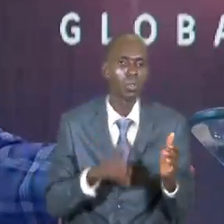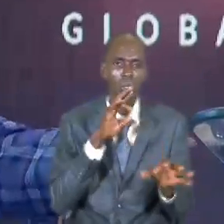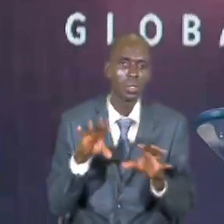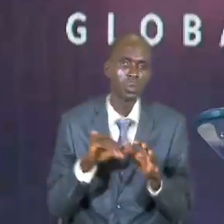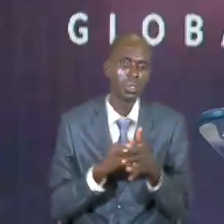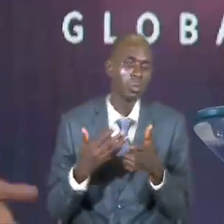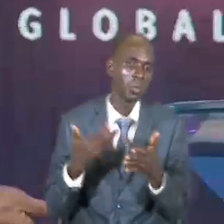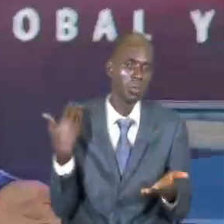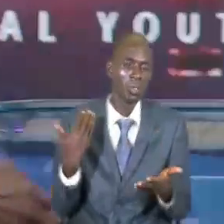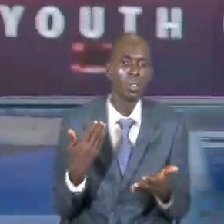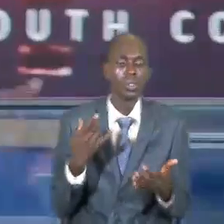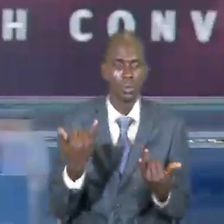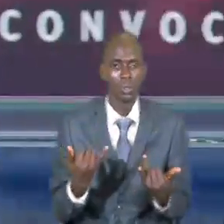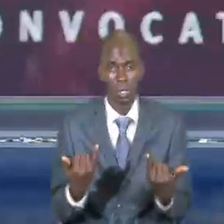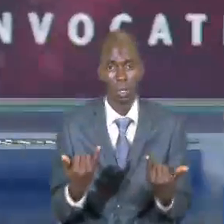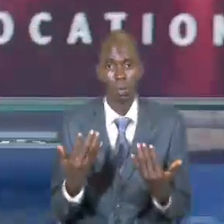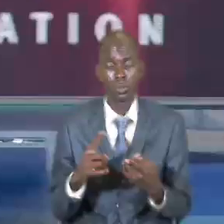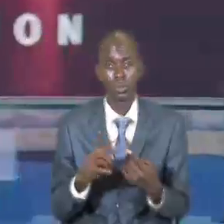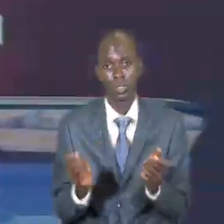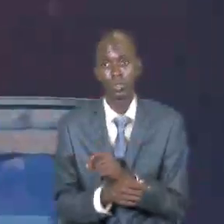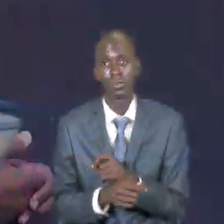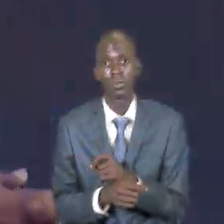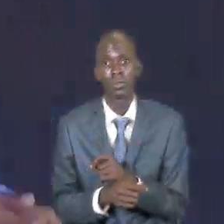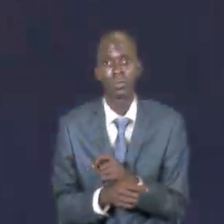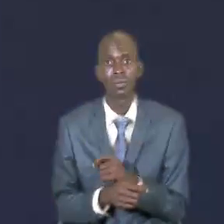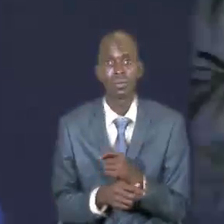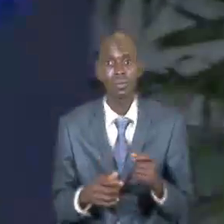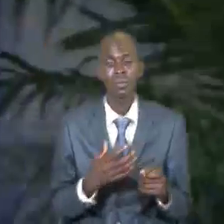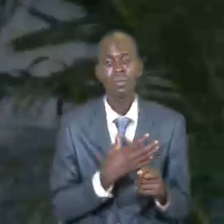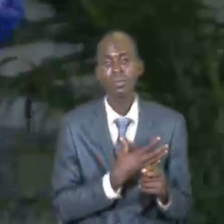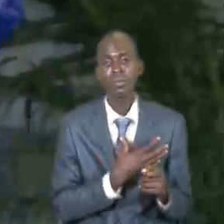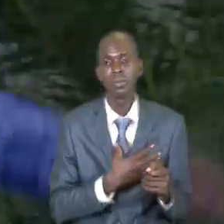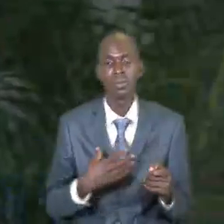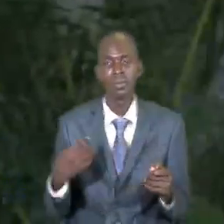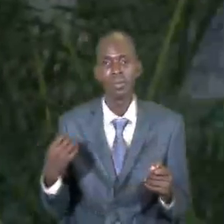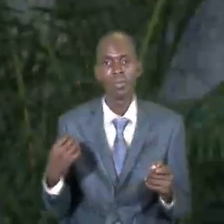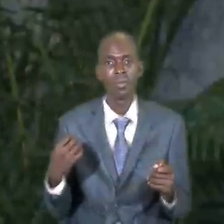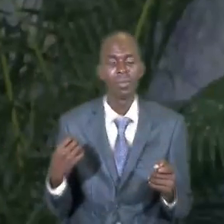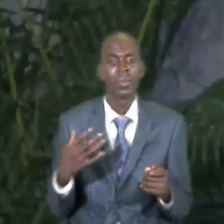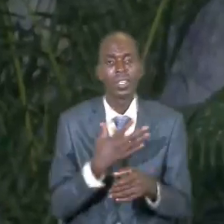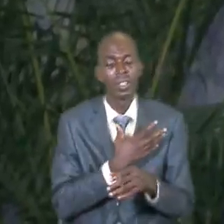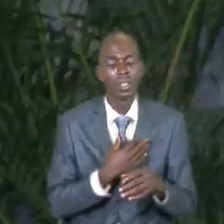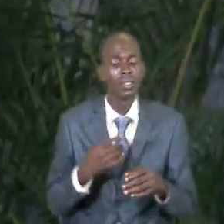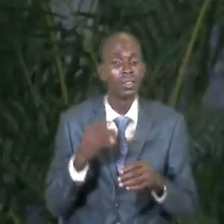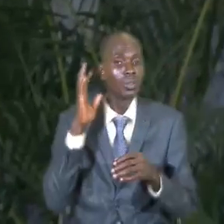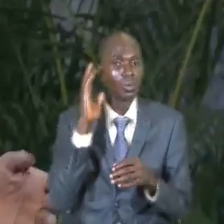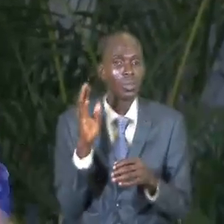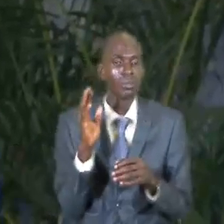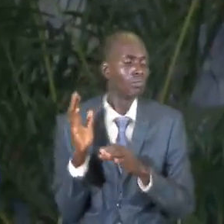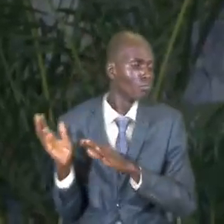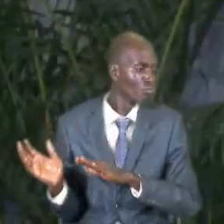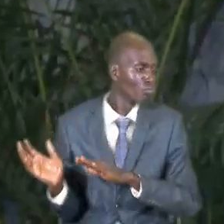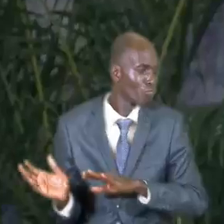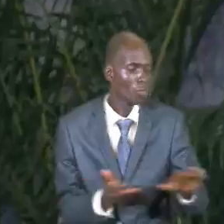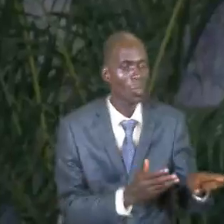This is not good. If I continue going that way, I will just be washed off with the water